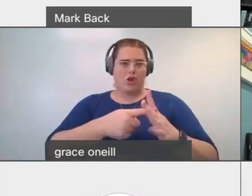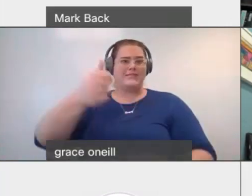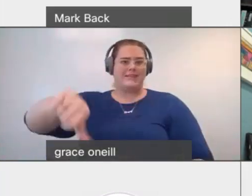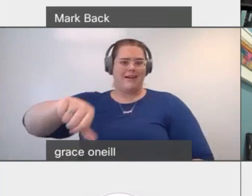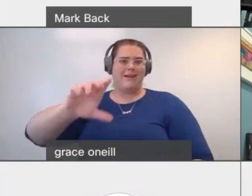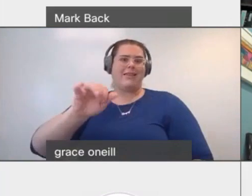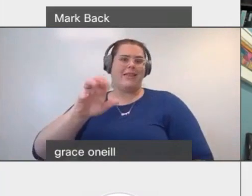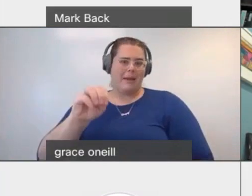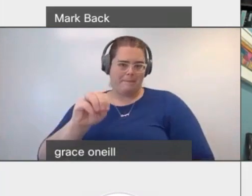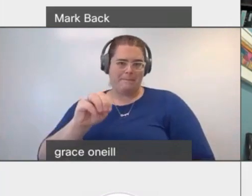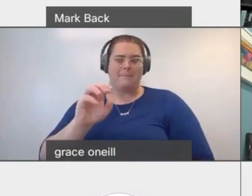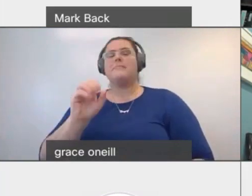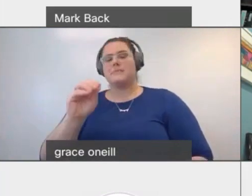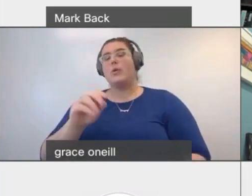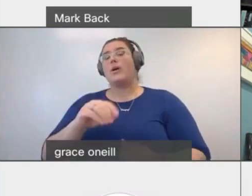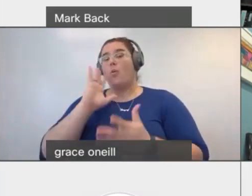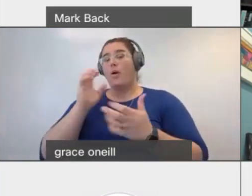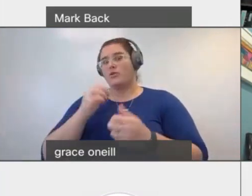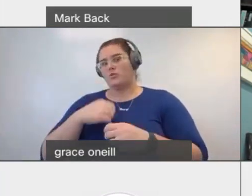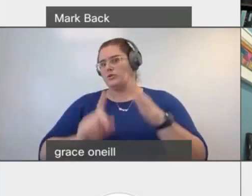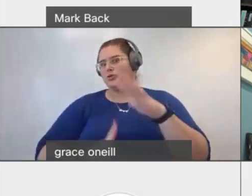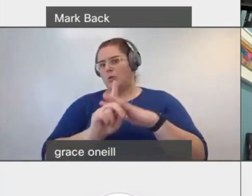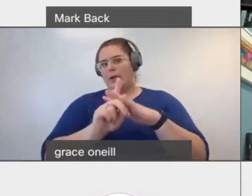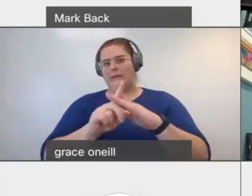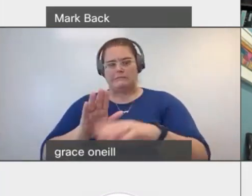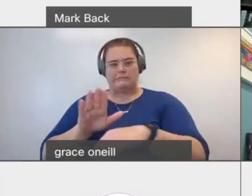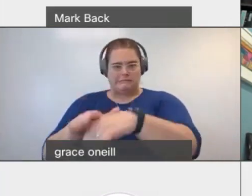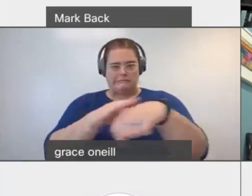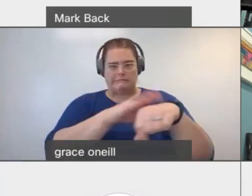and notify our DDA providers that are